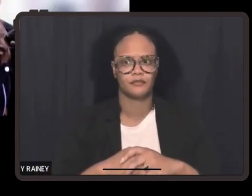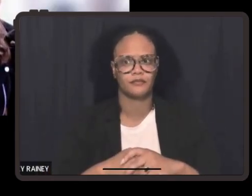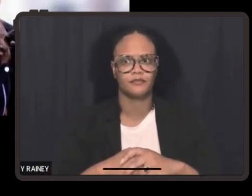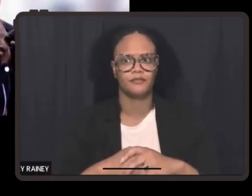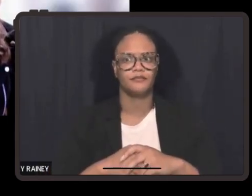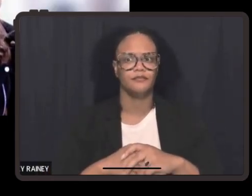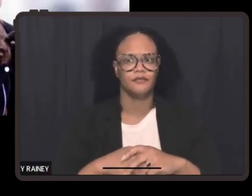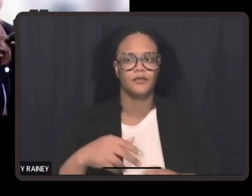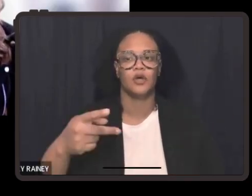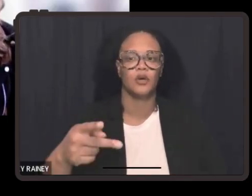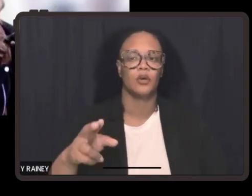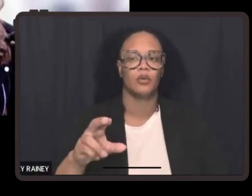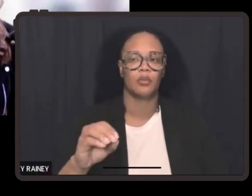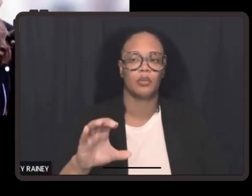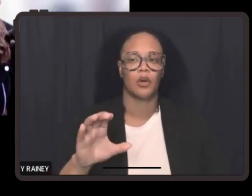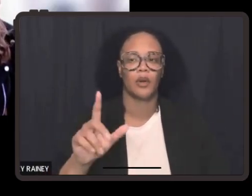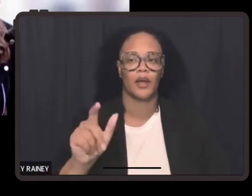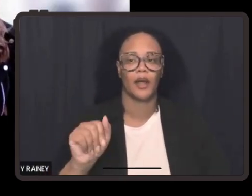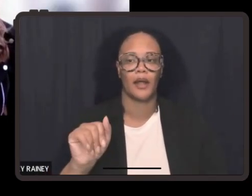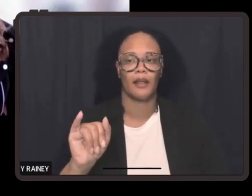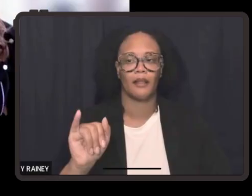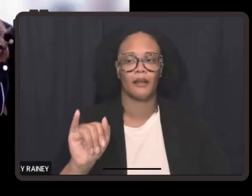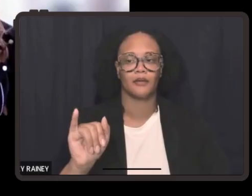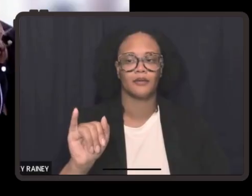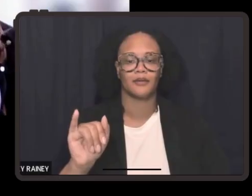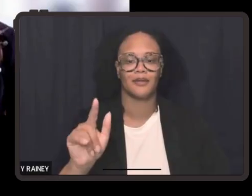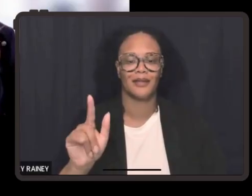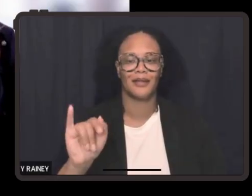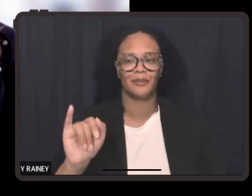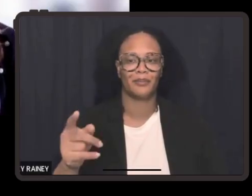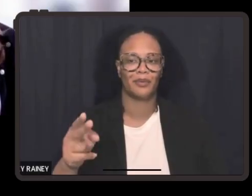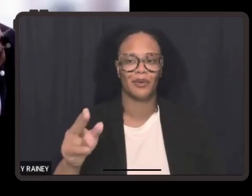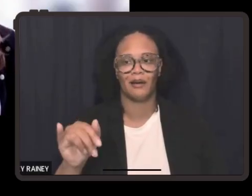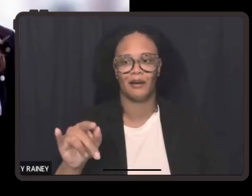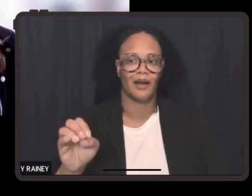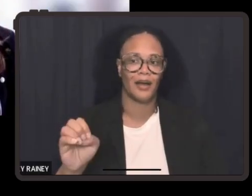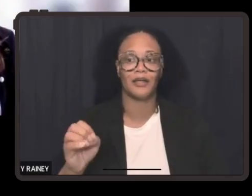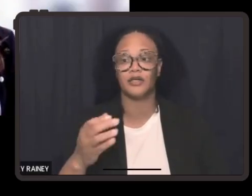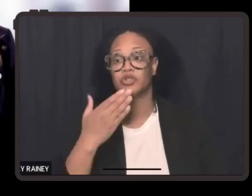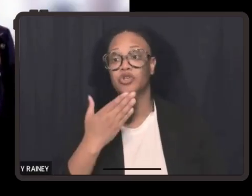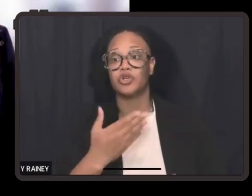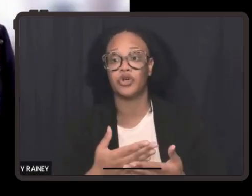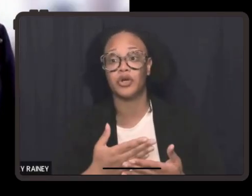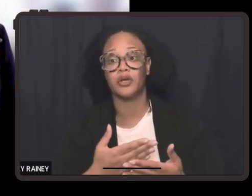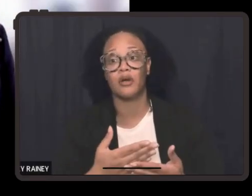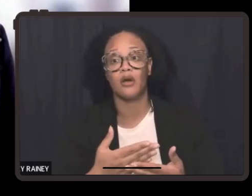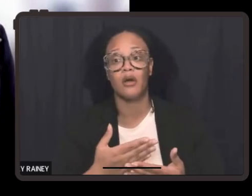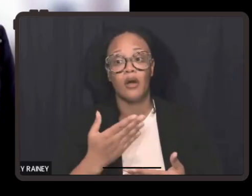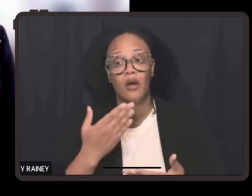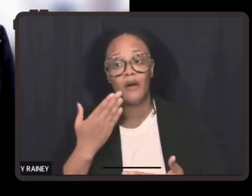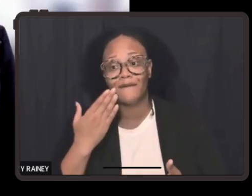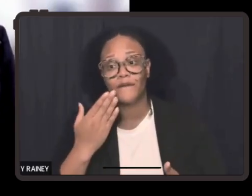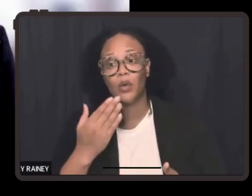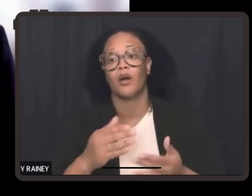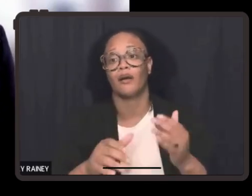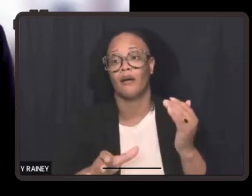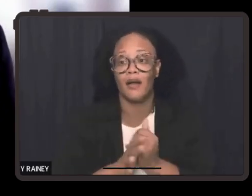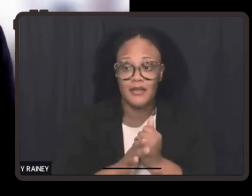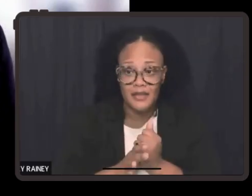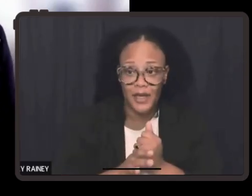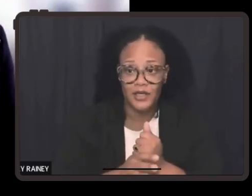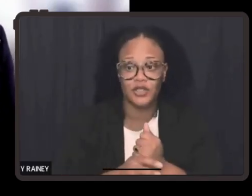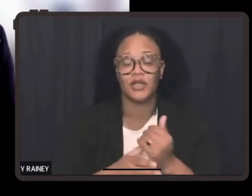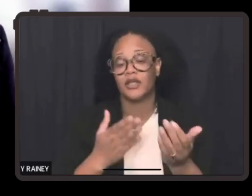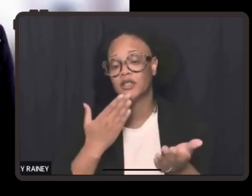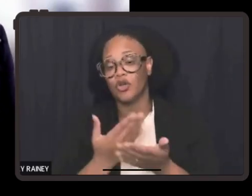for the bottom end. It's actually better for the bottom end than the top end. It's good for constipation. It's good for motility. So if it's a motility